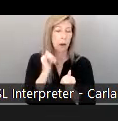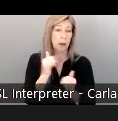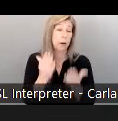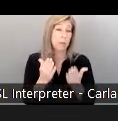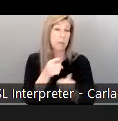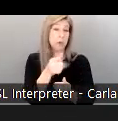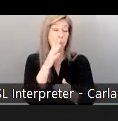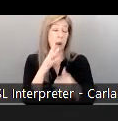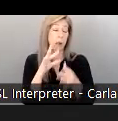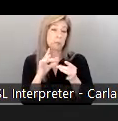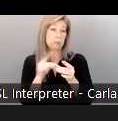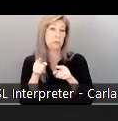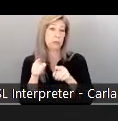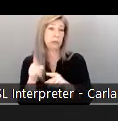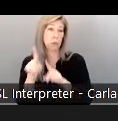Q&A.